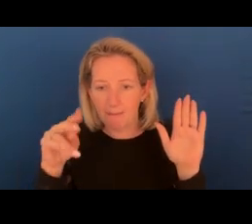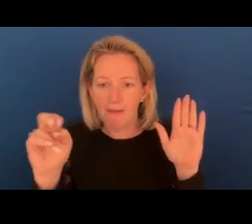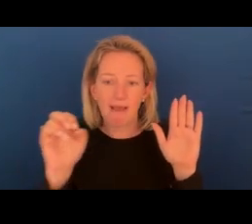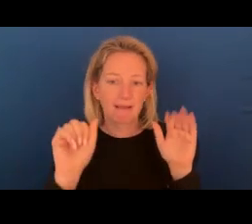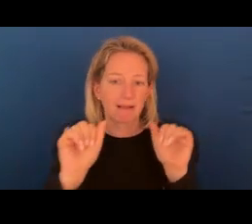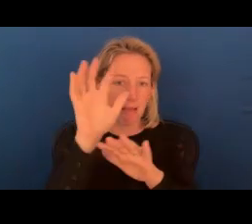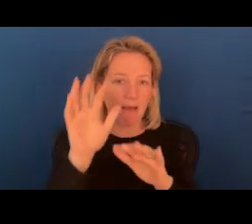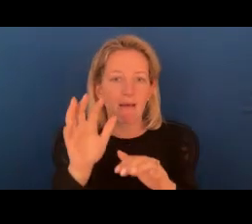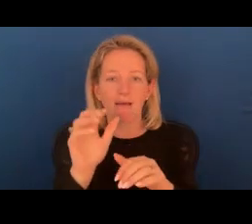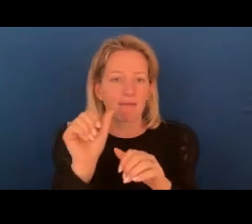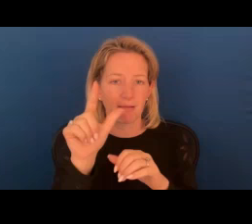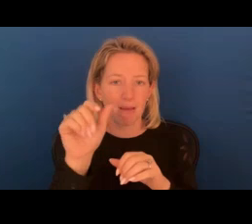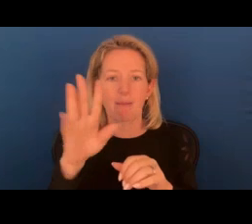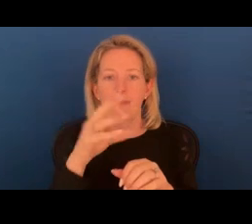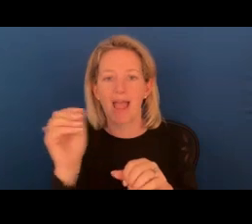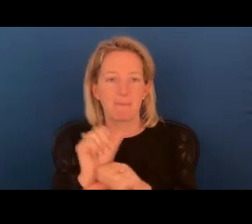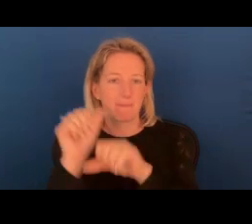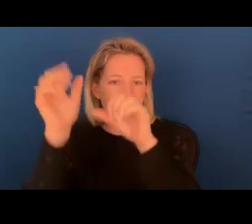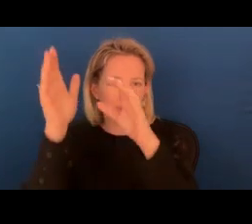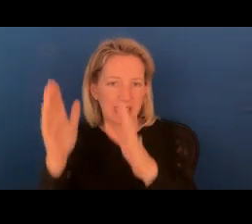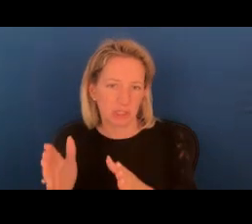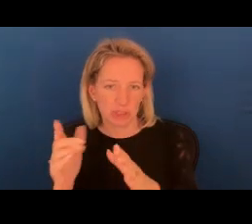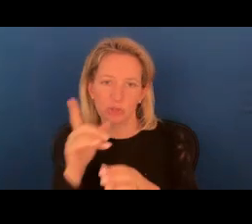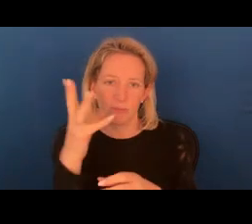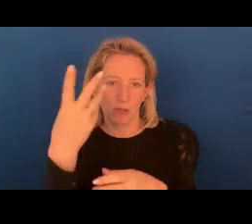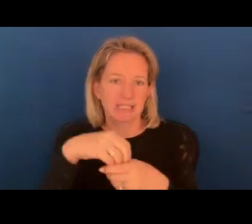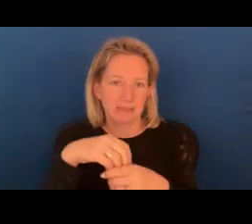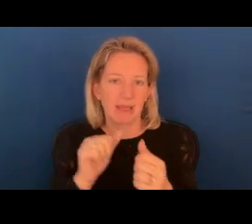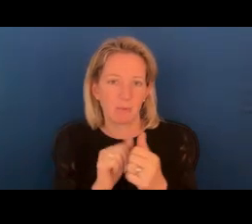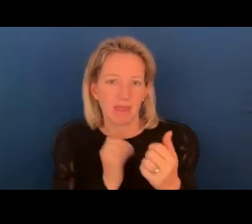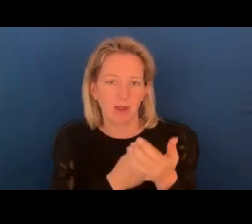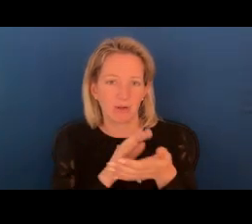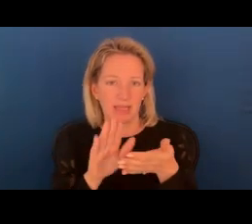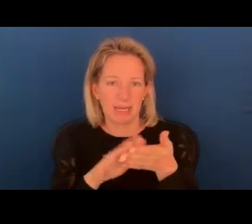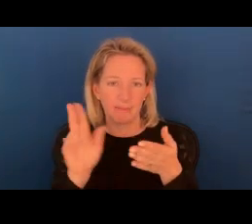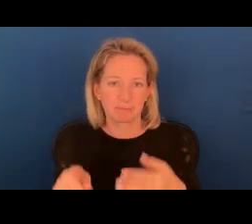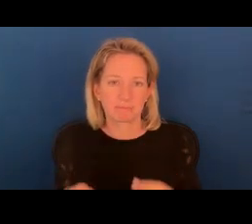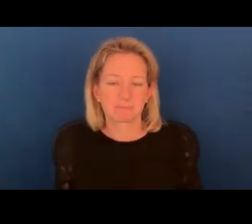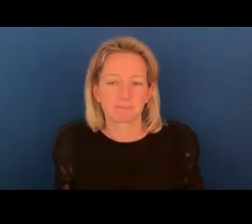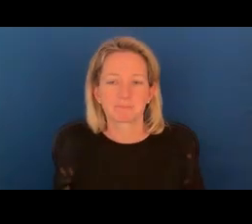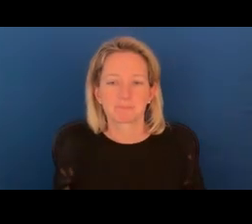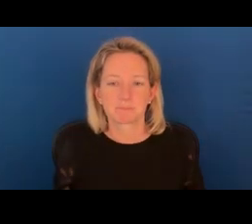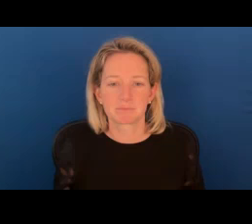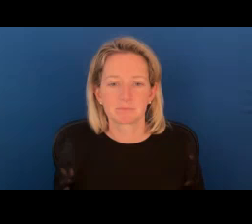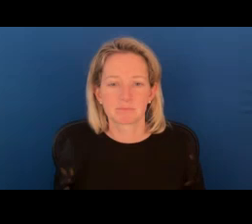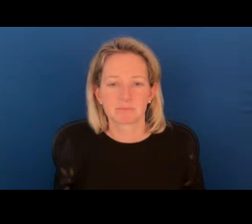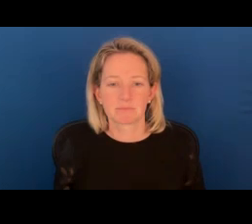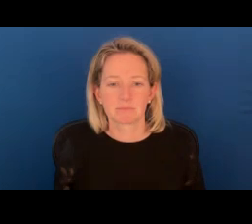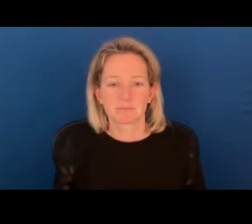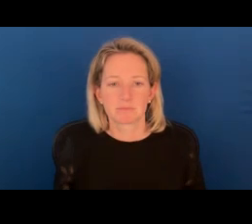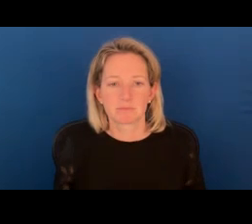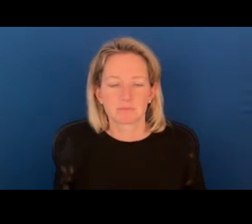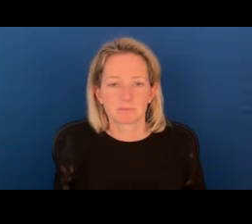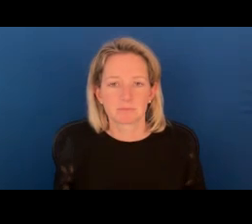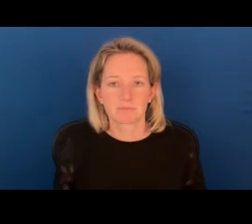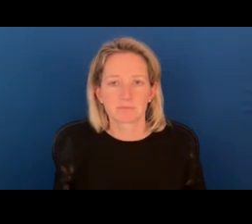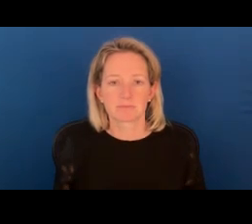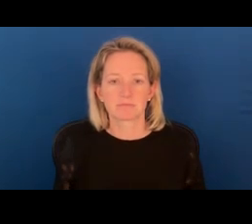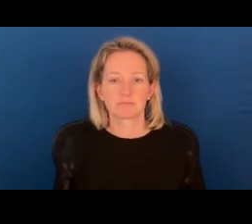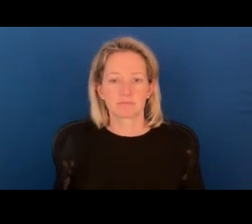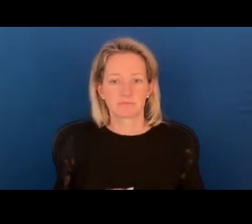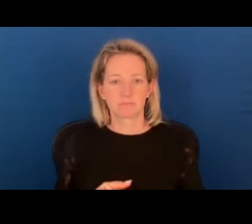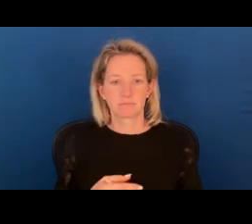do that participate in our cleanups. Next slide, please. So we are under the fiscal sponsorship of the